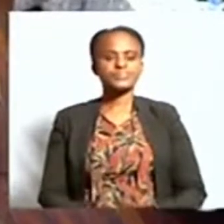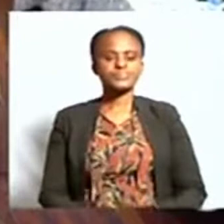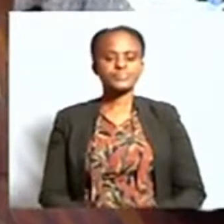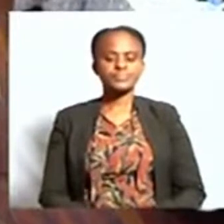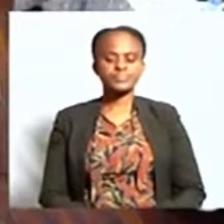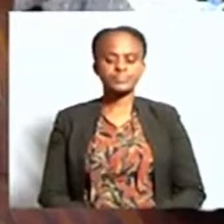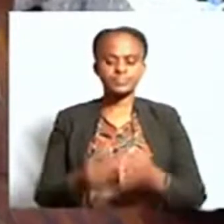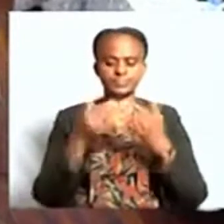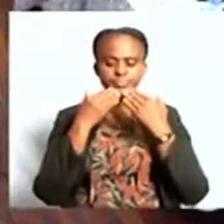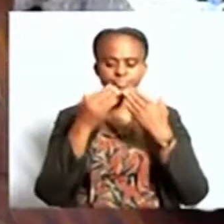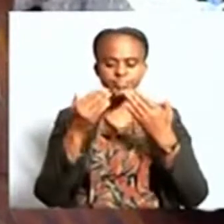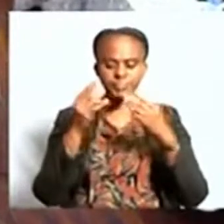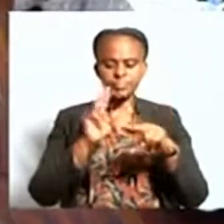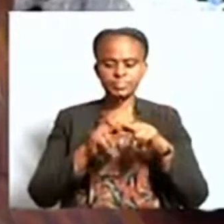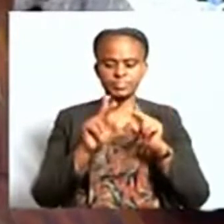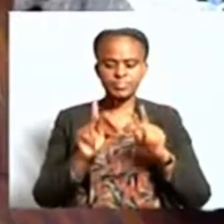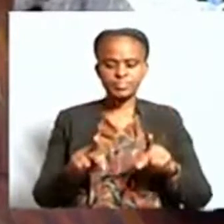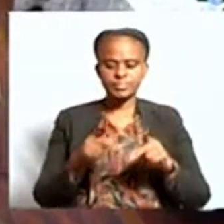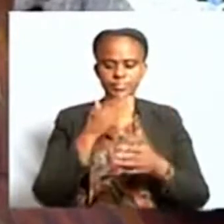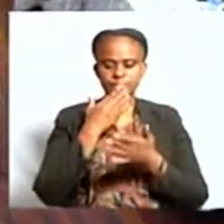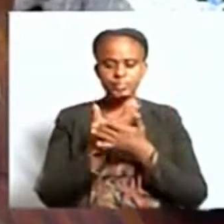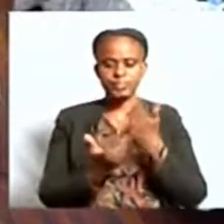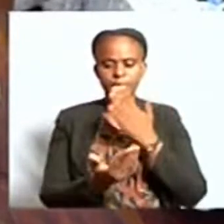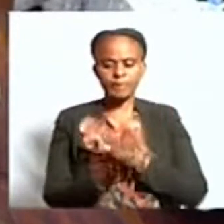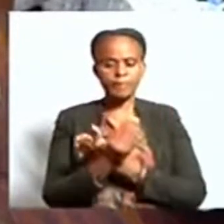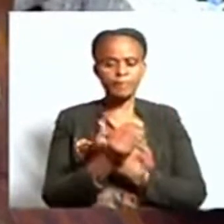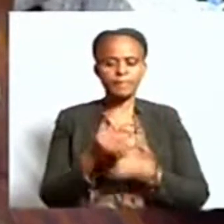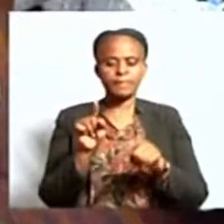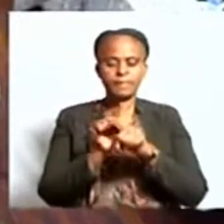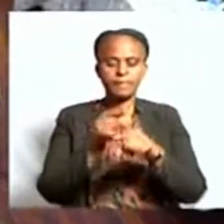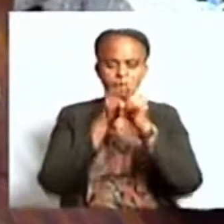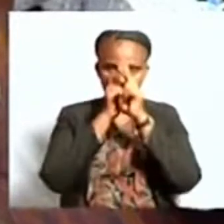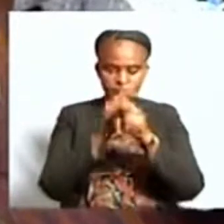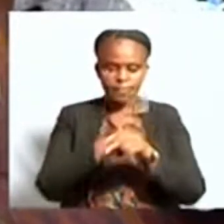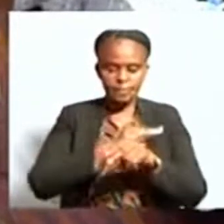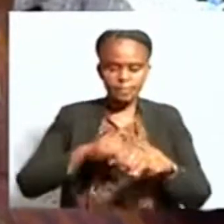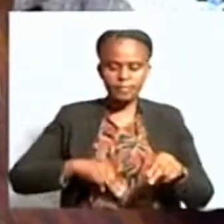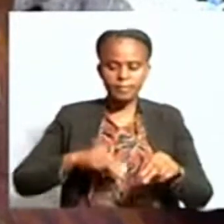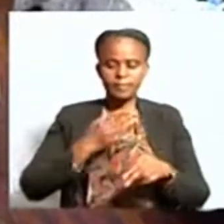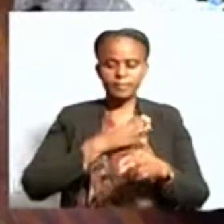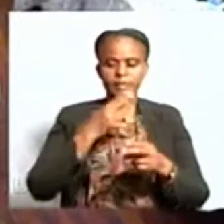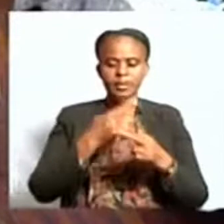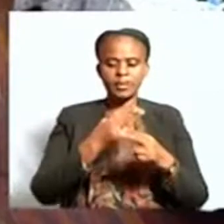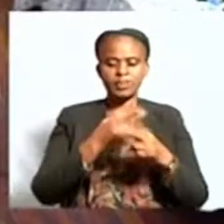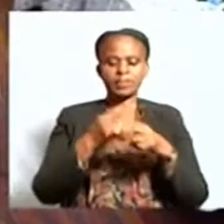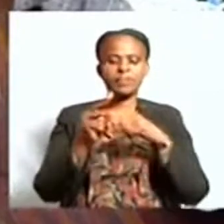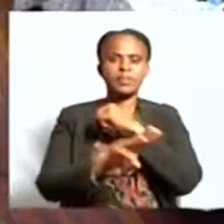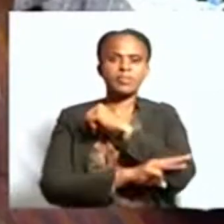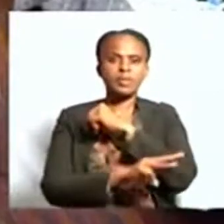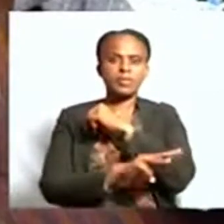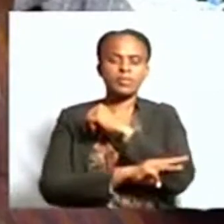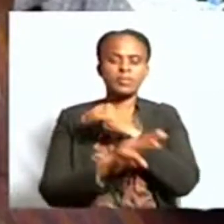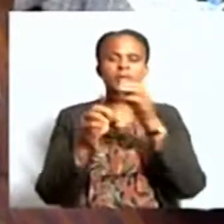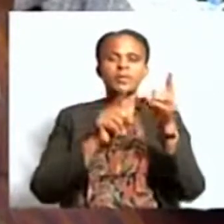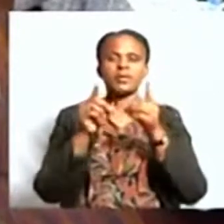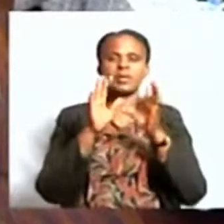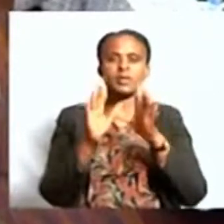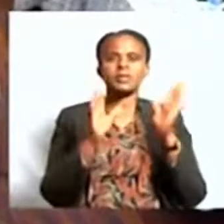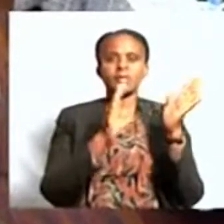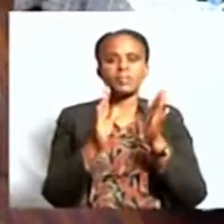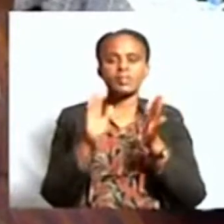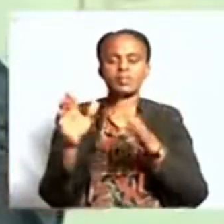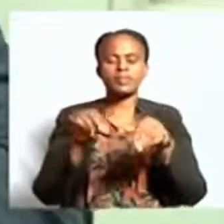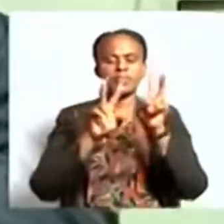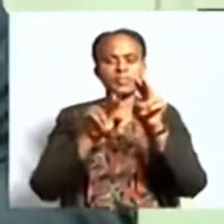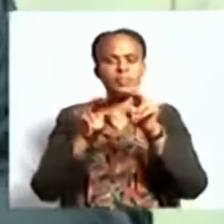Thank you, Chair. Good morning, Chair, and good morning, honorable members. My name is Stephen Mbewe. I'm the Director of Planning and Monitoring